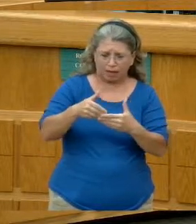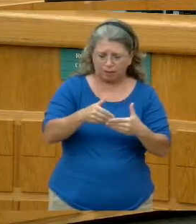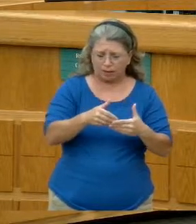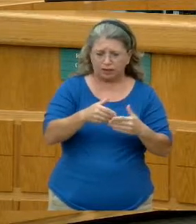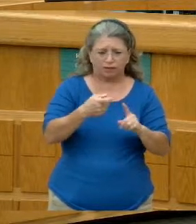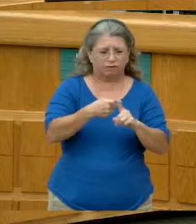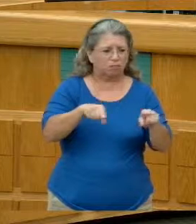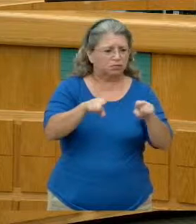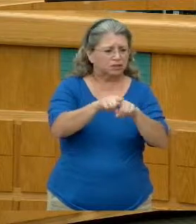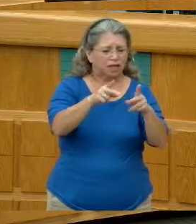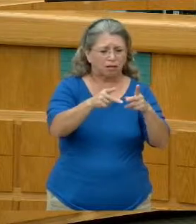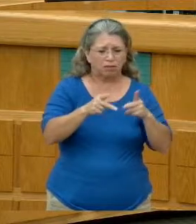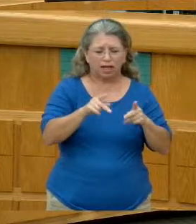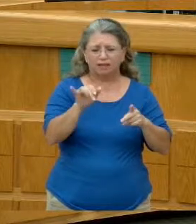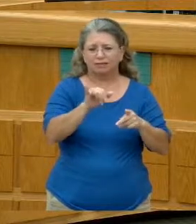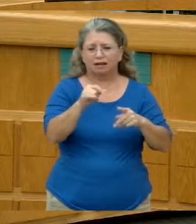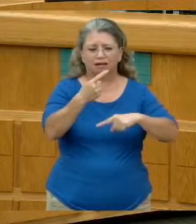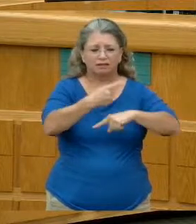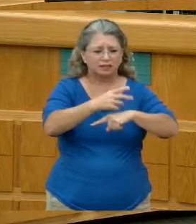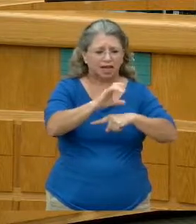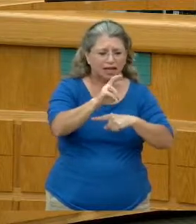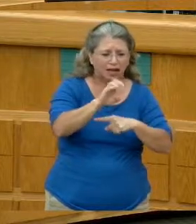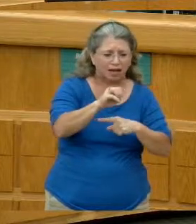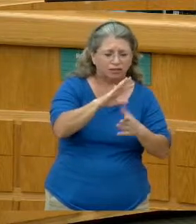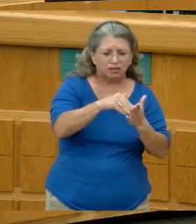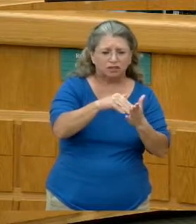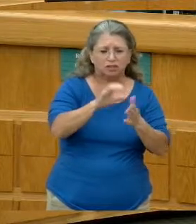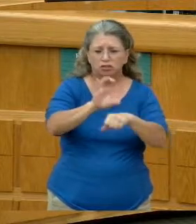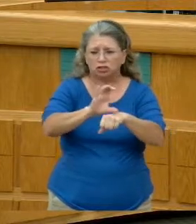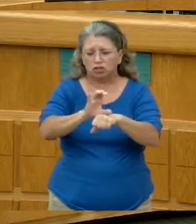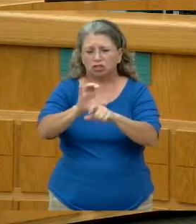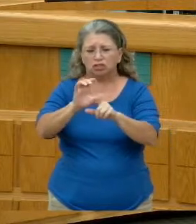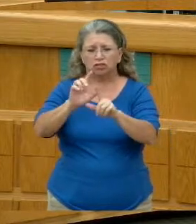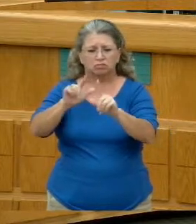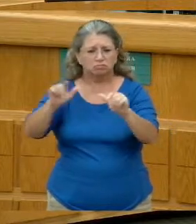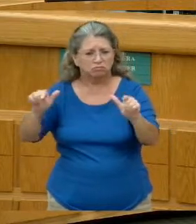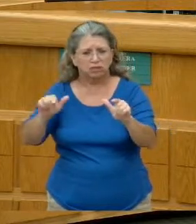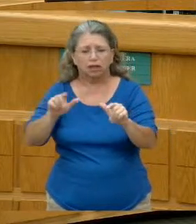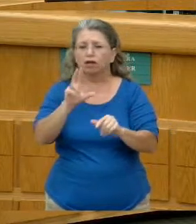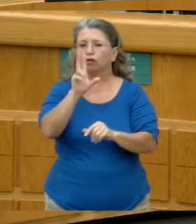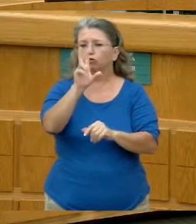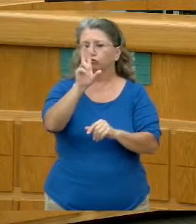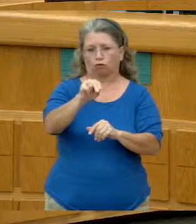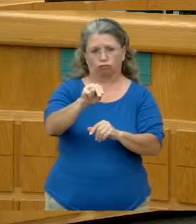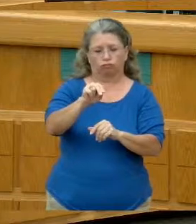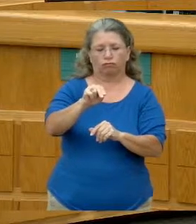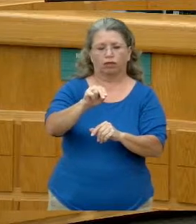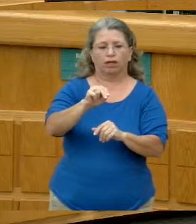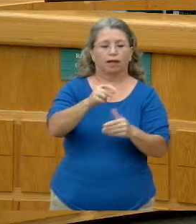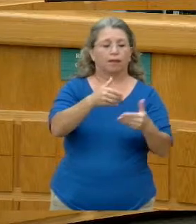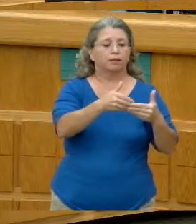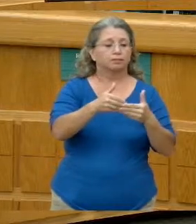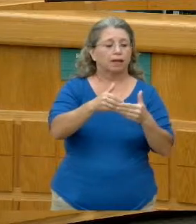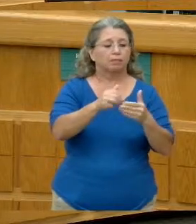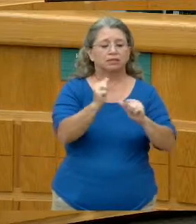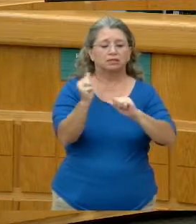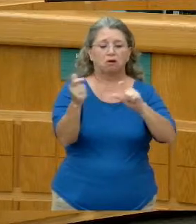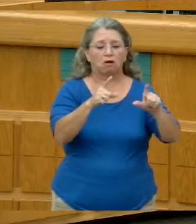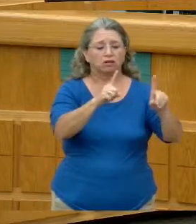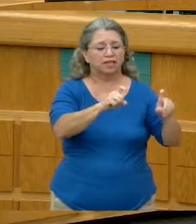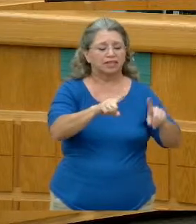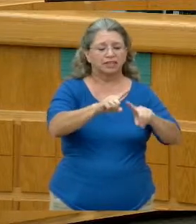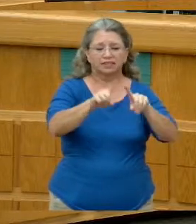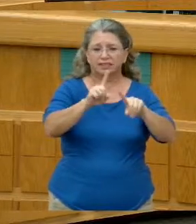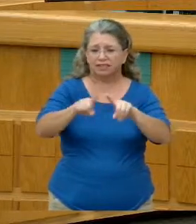same church setting, etc.? The answer is no. These babies all tested at different times from different locations. Many